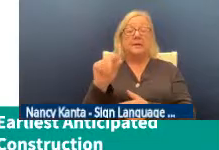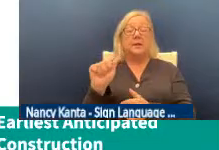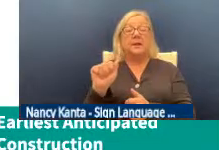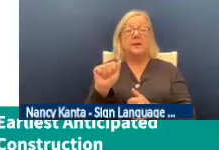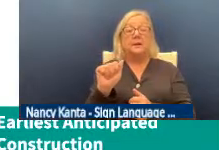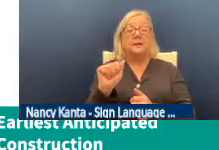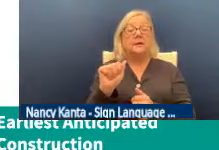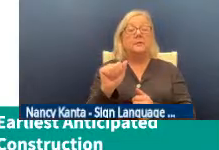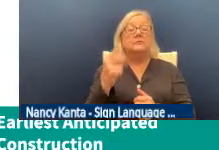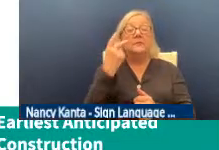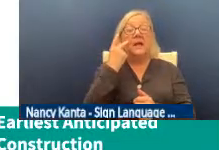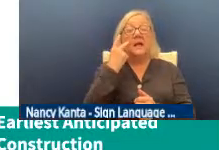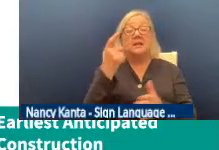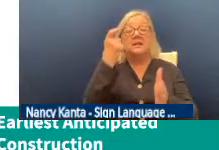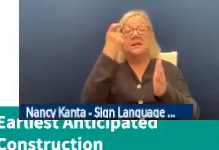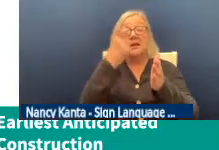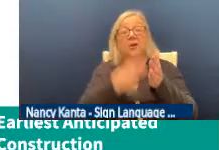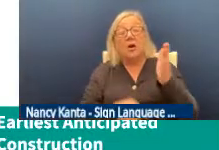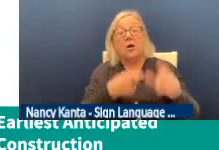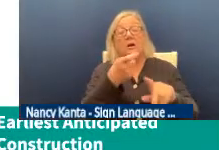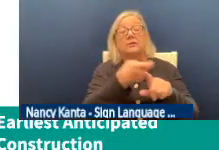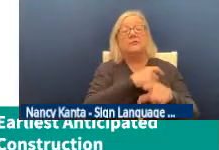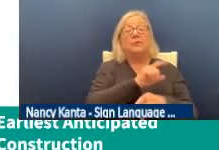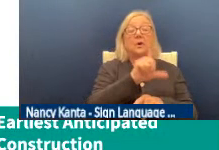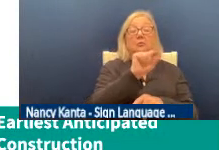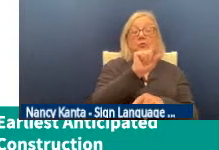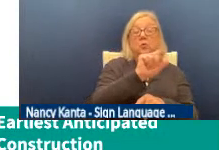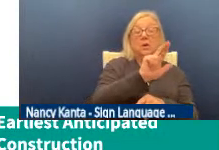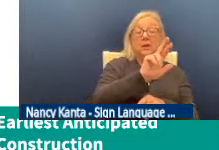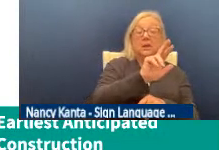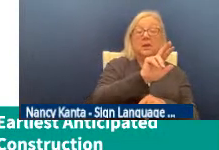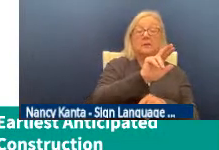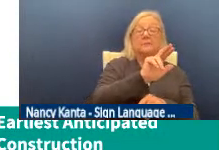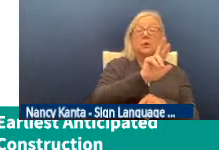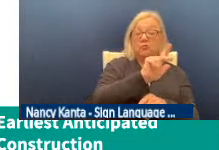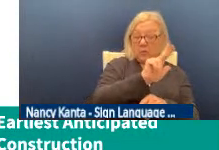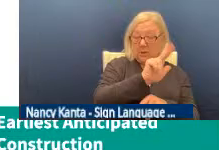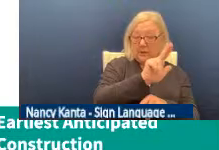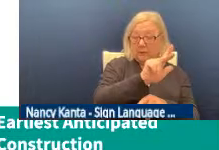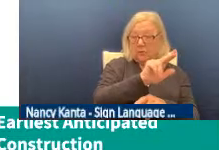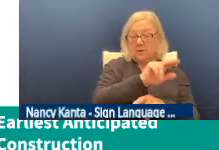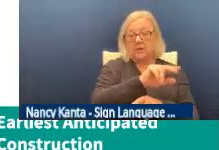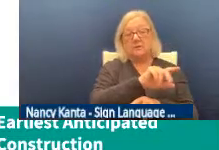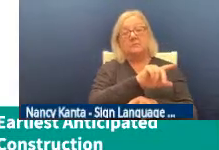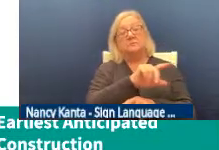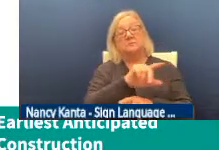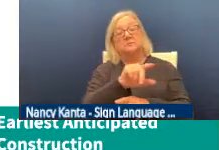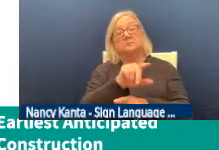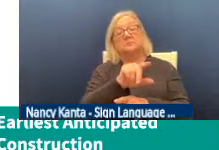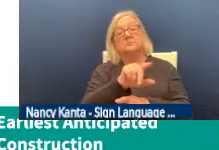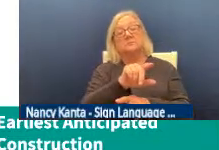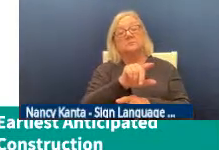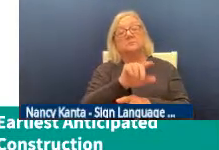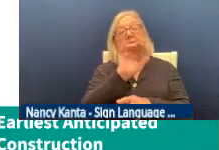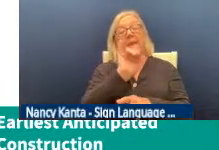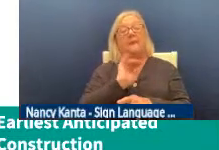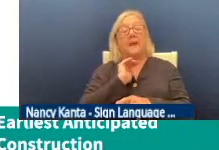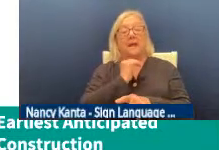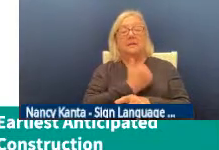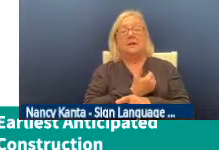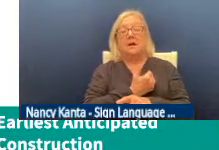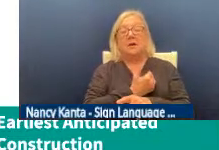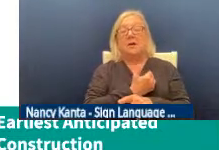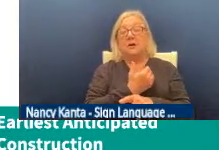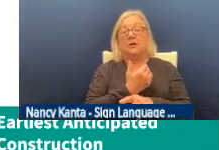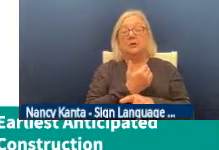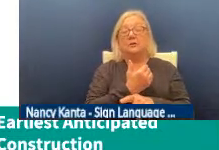instance, from the 2023. That's something after we get through our entire risk estimating process this fall,